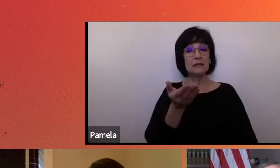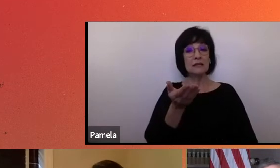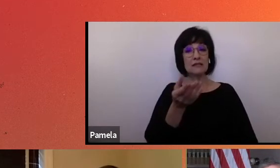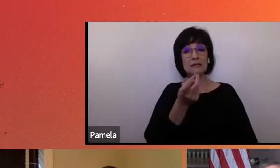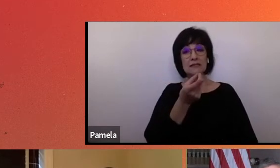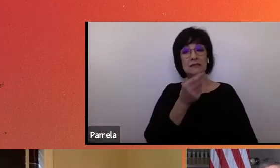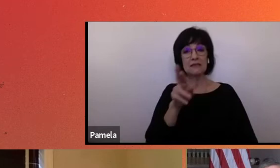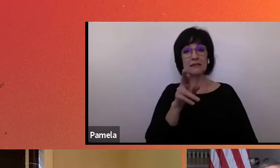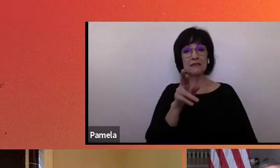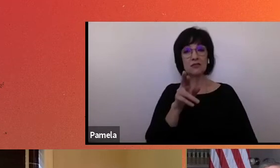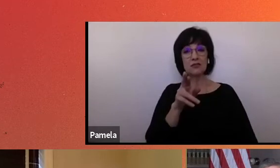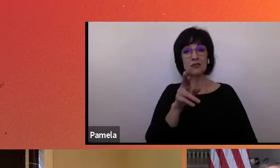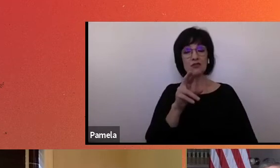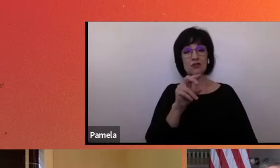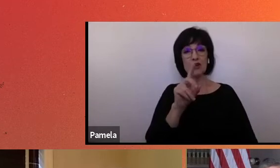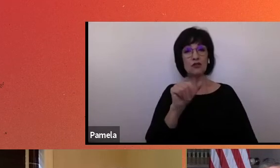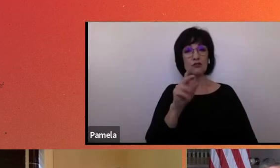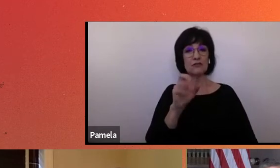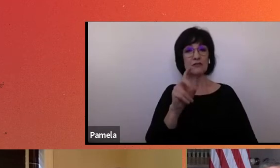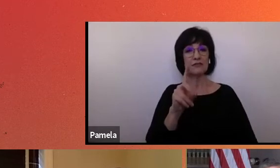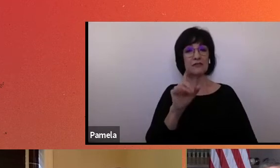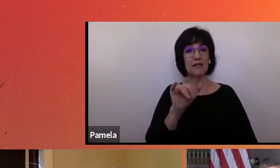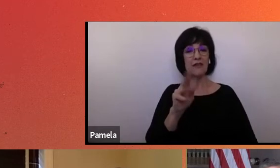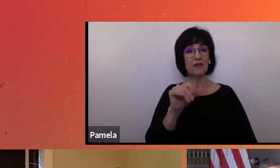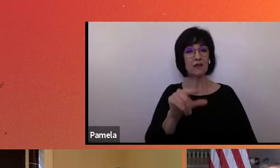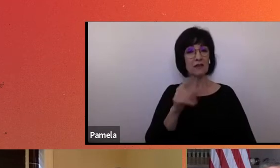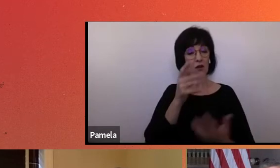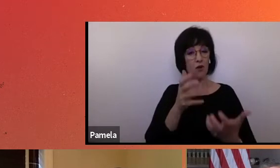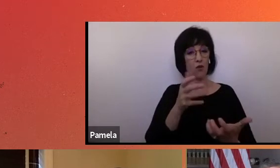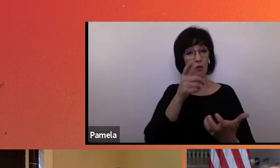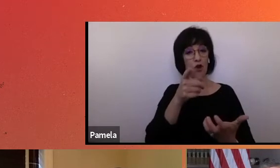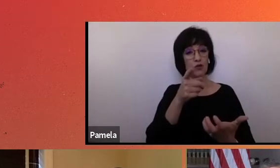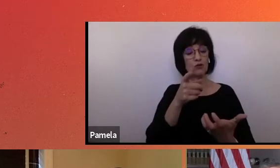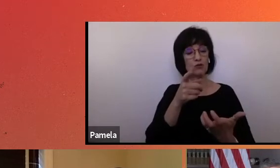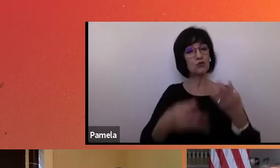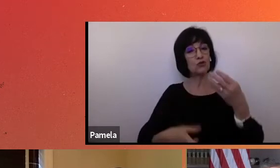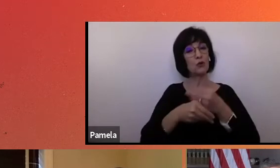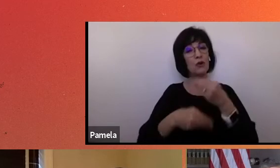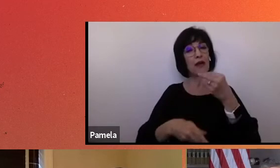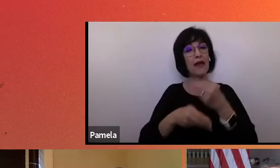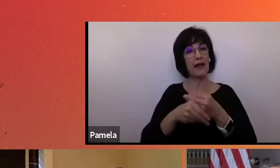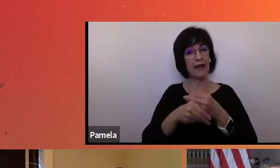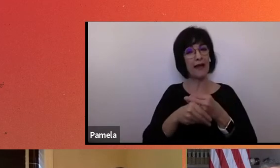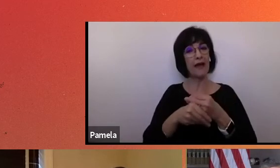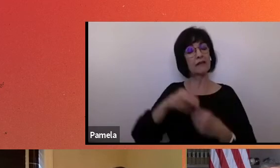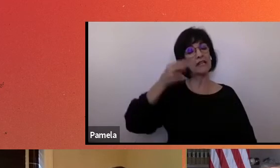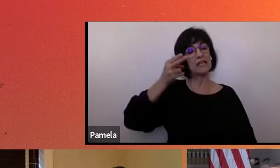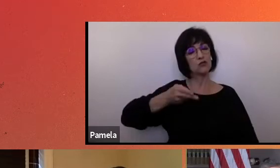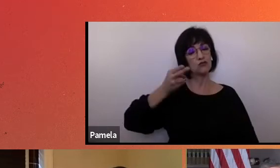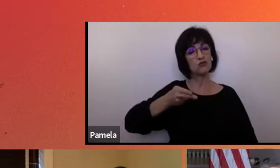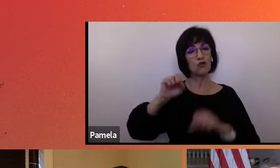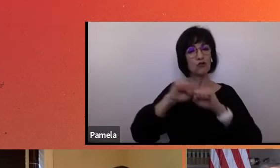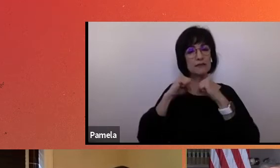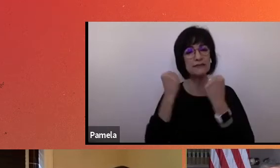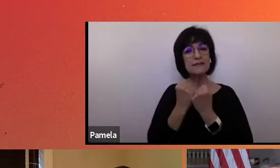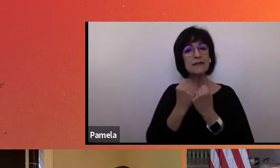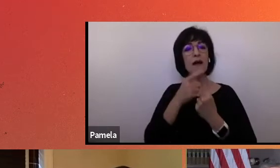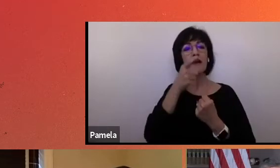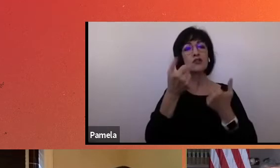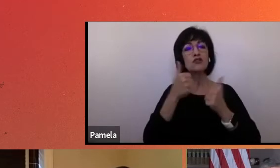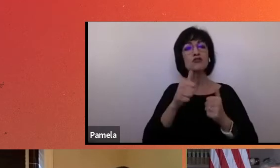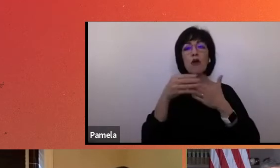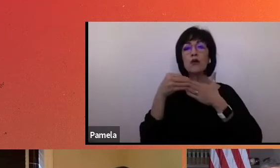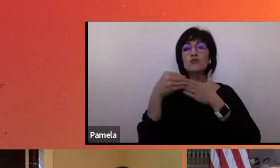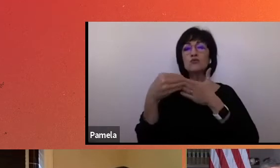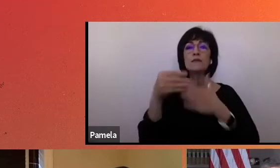kind of where you think we should go as we engage Delawareans in this conversation and a greater